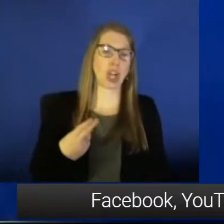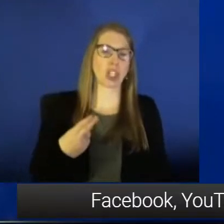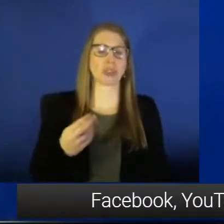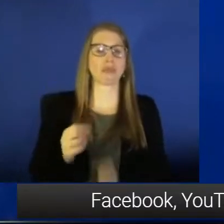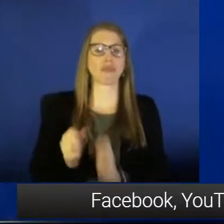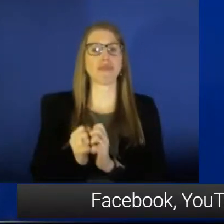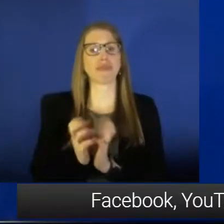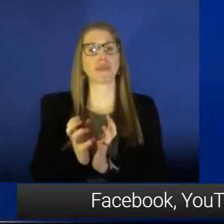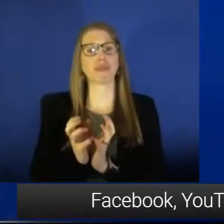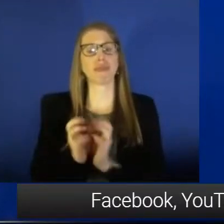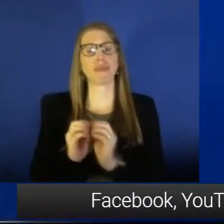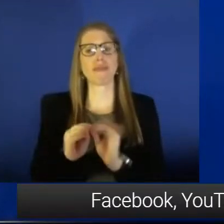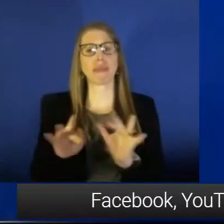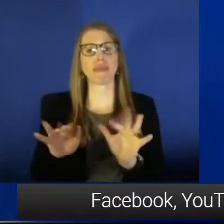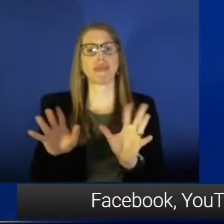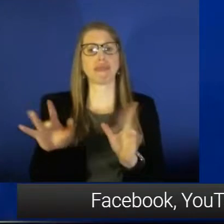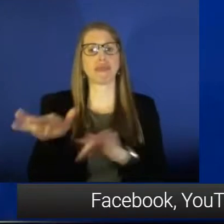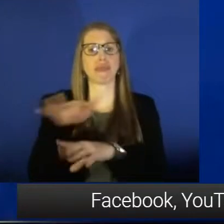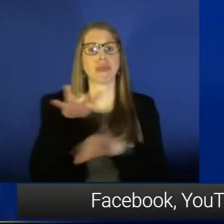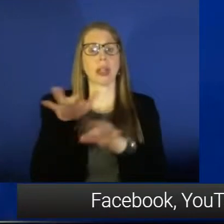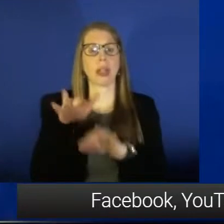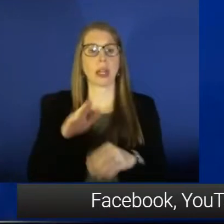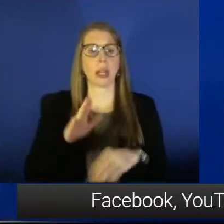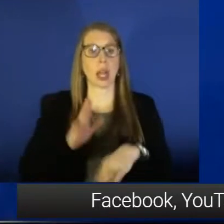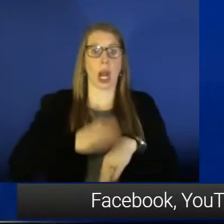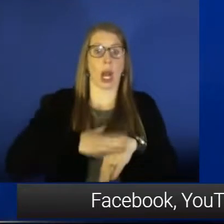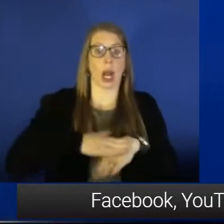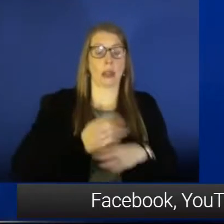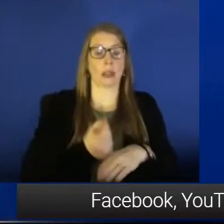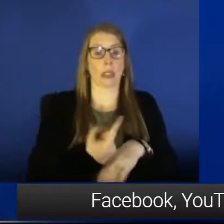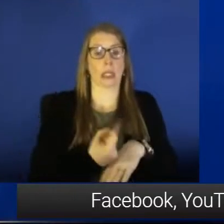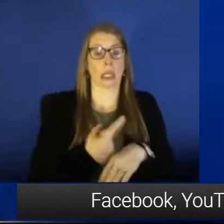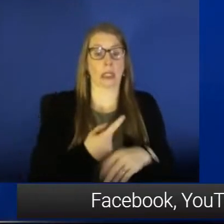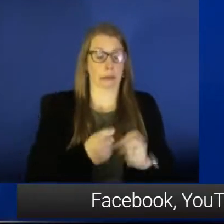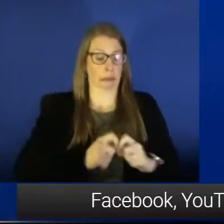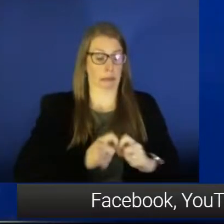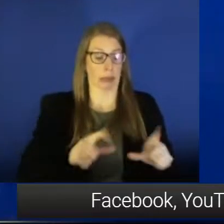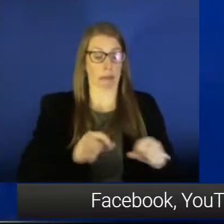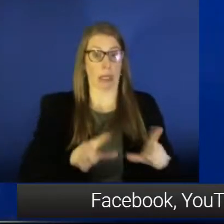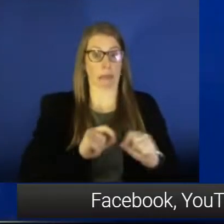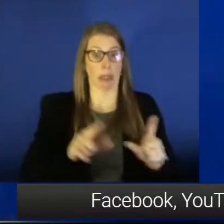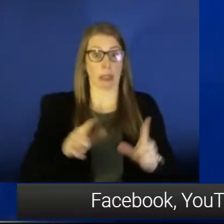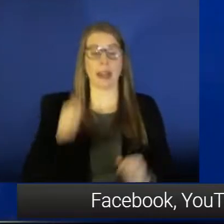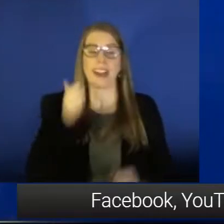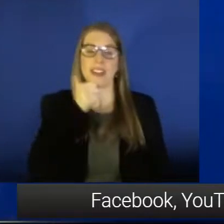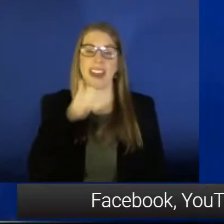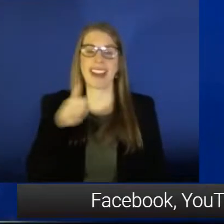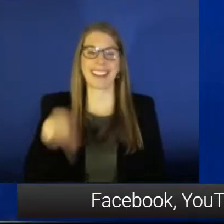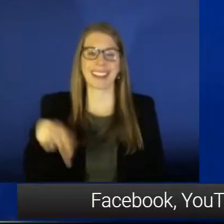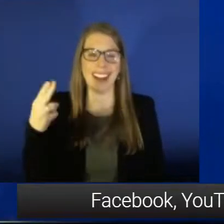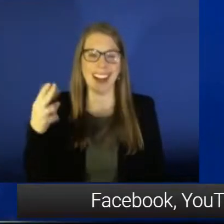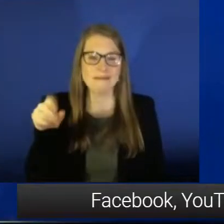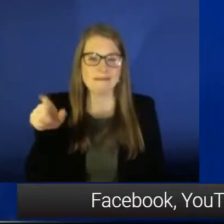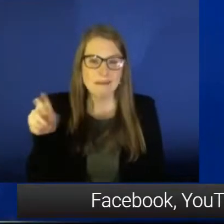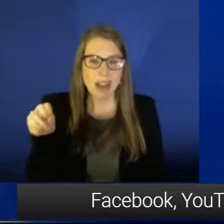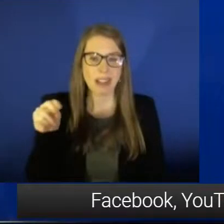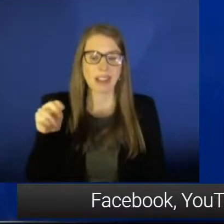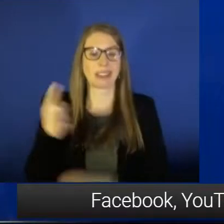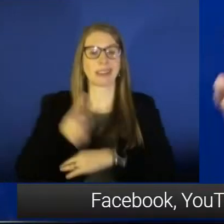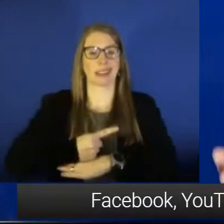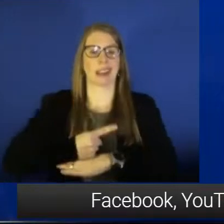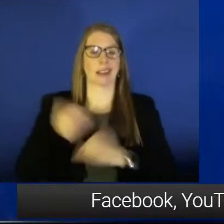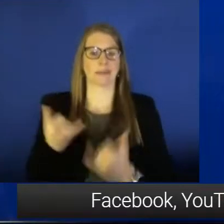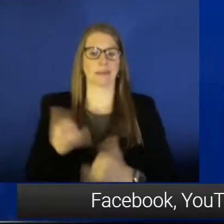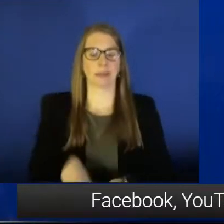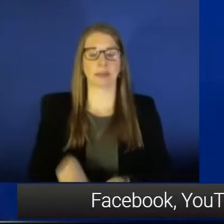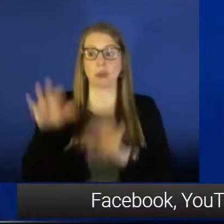weather reports, you get the little alerts, high pollen day. It's like every day is a high pollen day right now. And to Bill's point, the rains come,